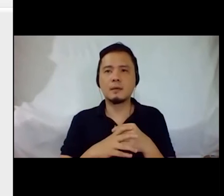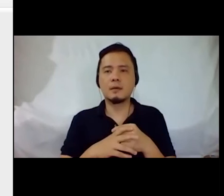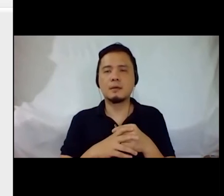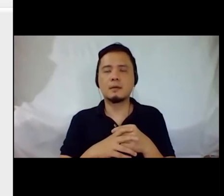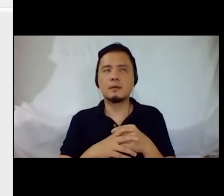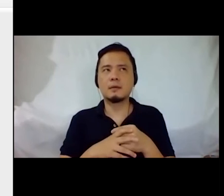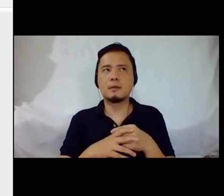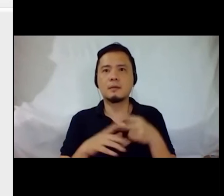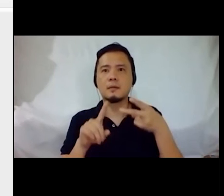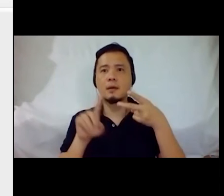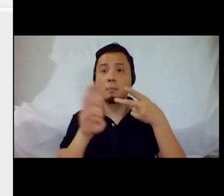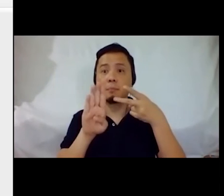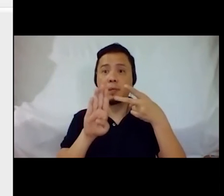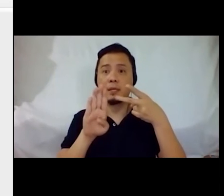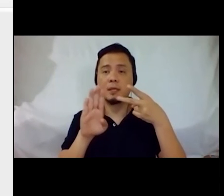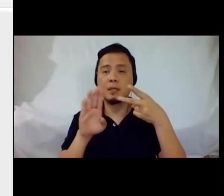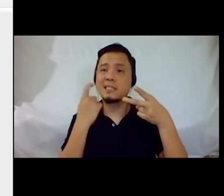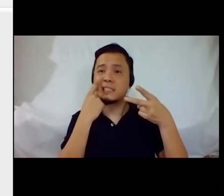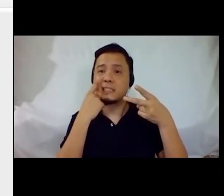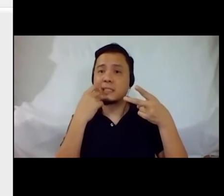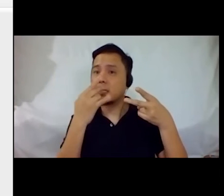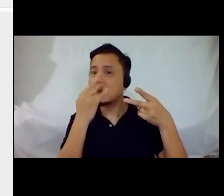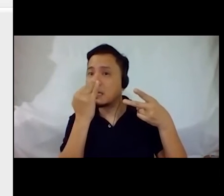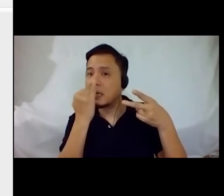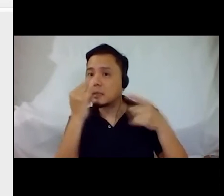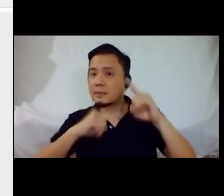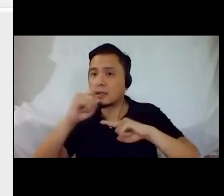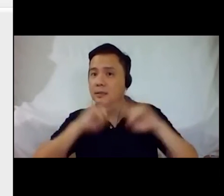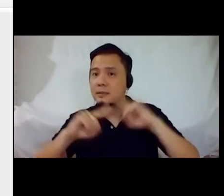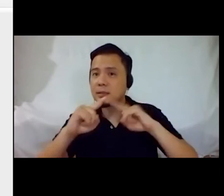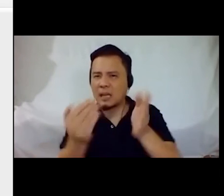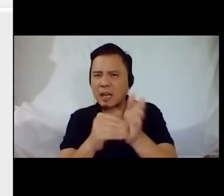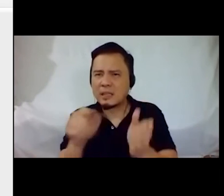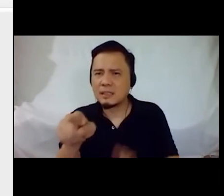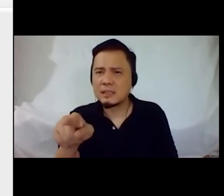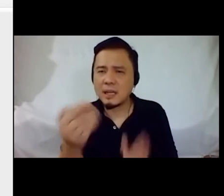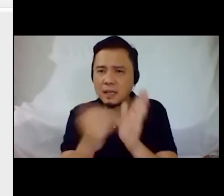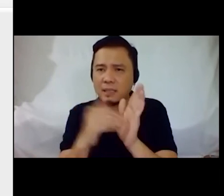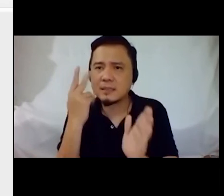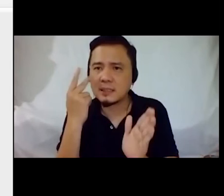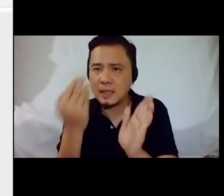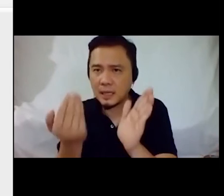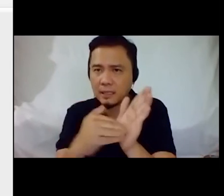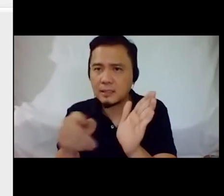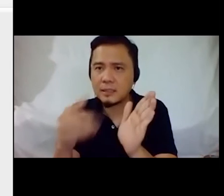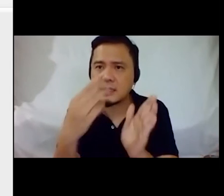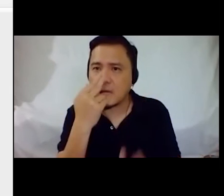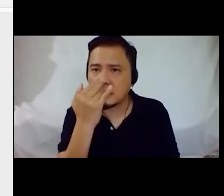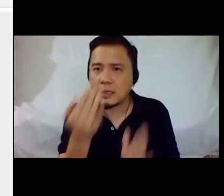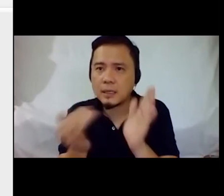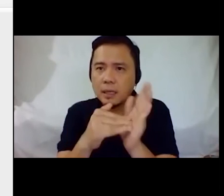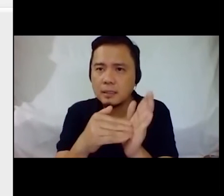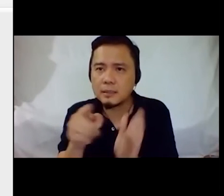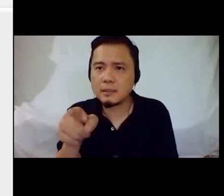way Nat signed it. Nat, sign it again, please.